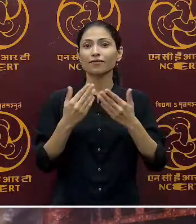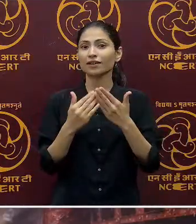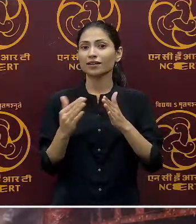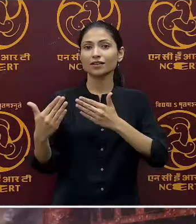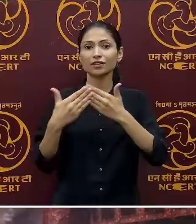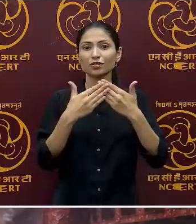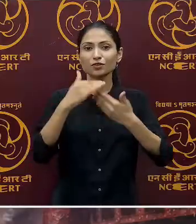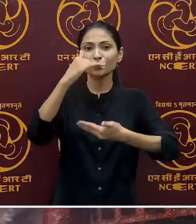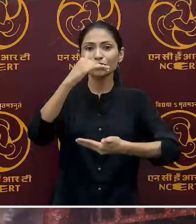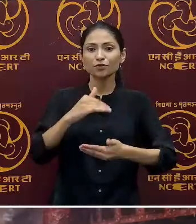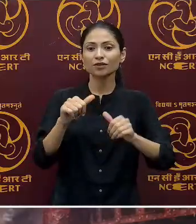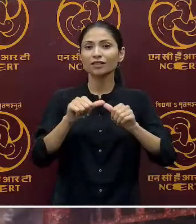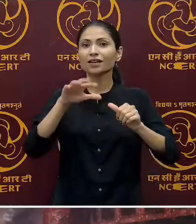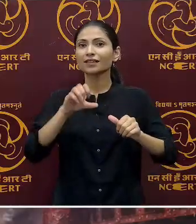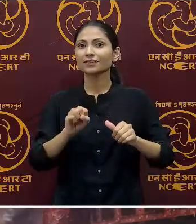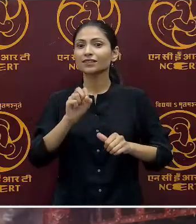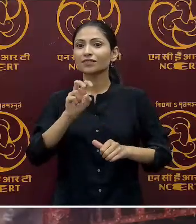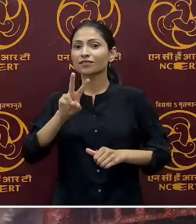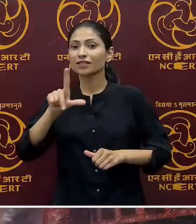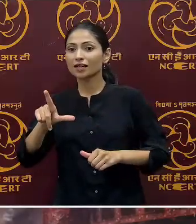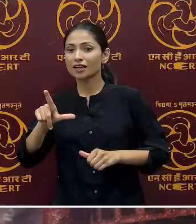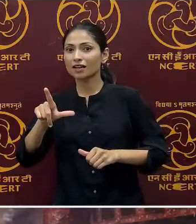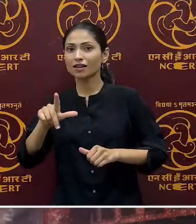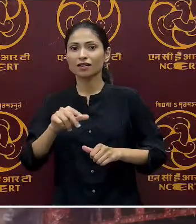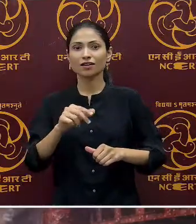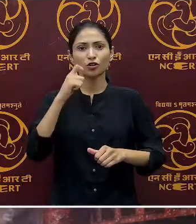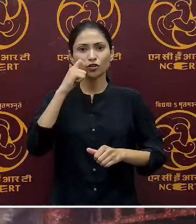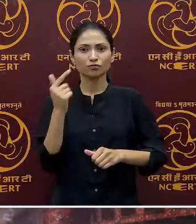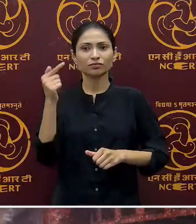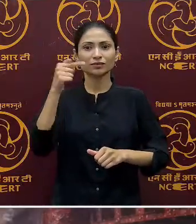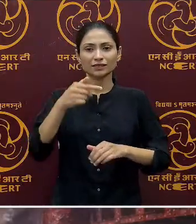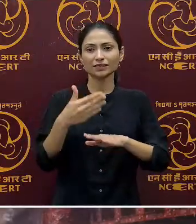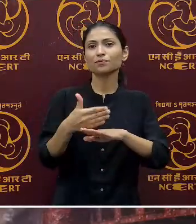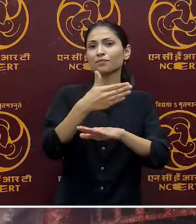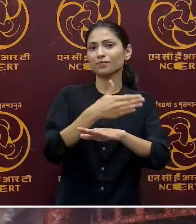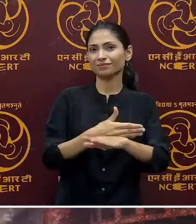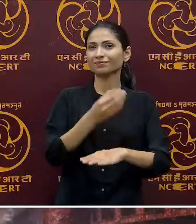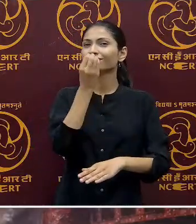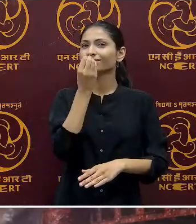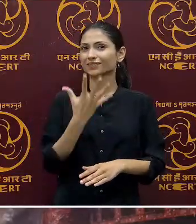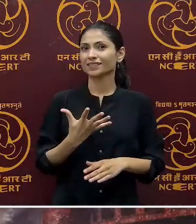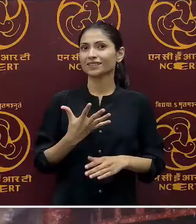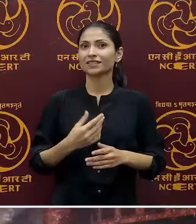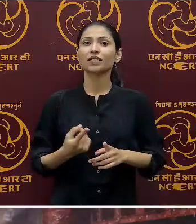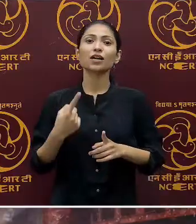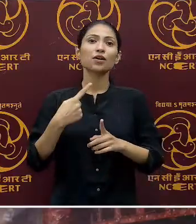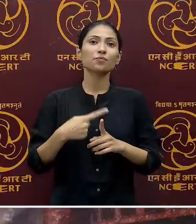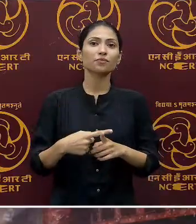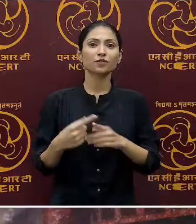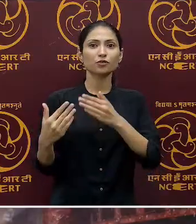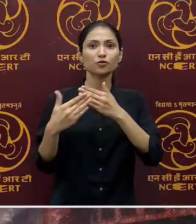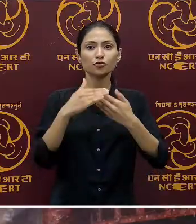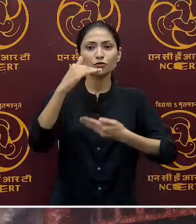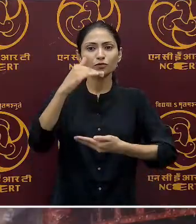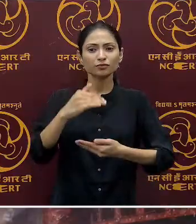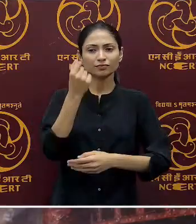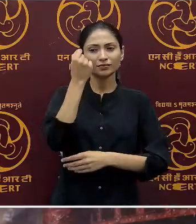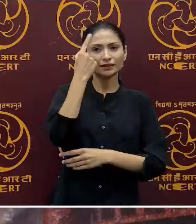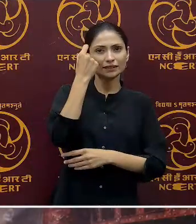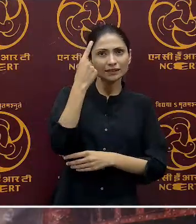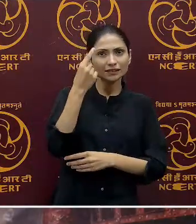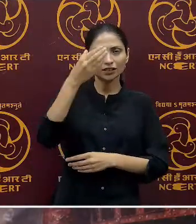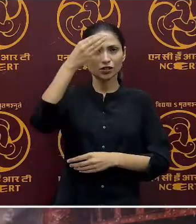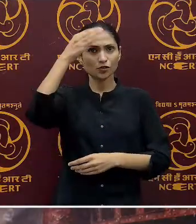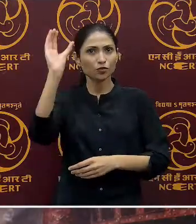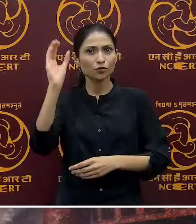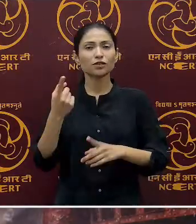the virtual lab prior to the real laboratories, it will be very easier, and for that student to understand that concept